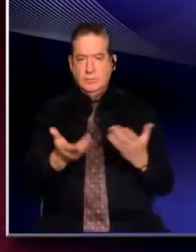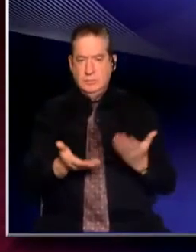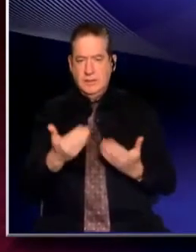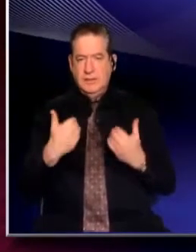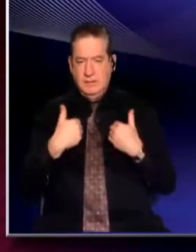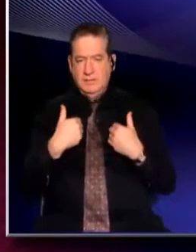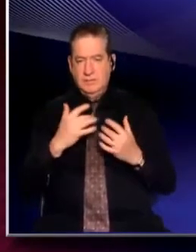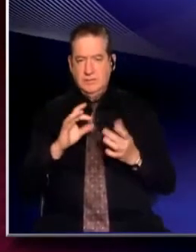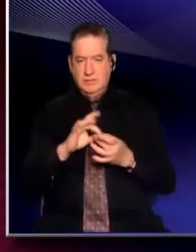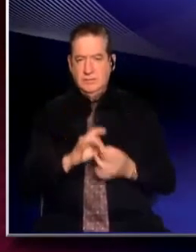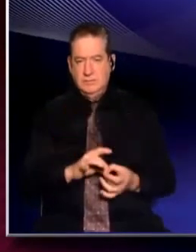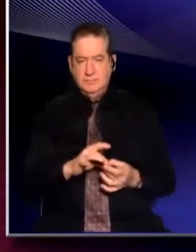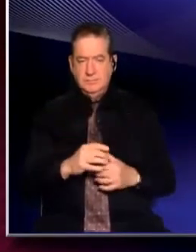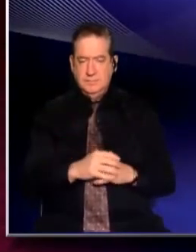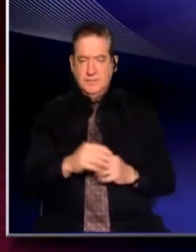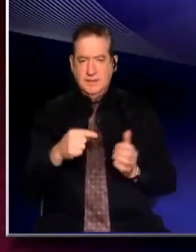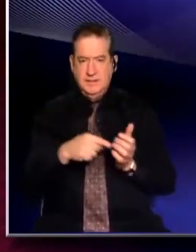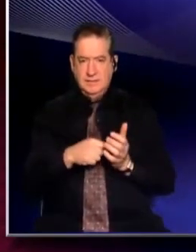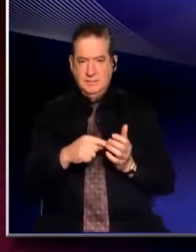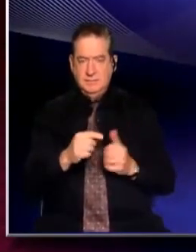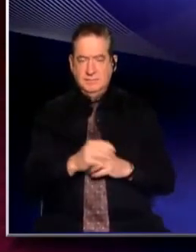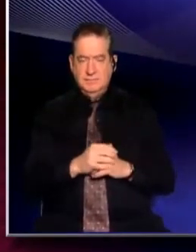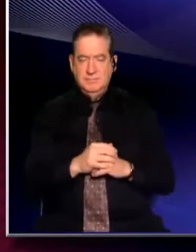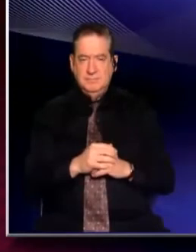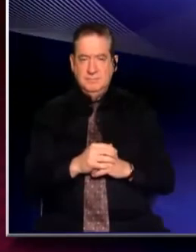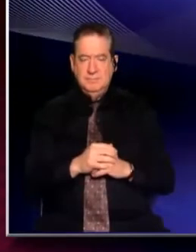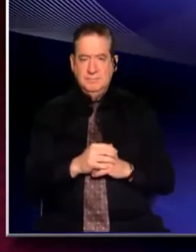concerning the fiscal area.